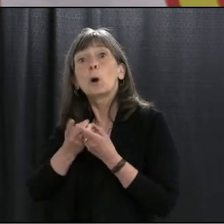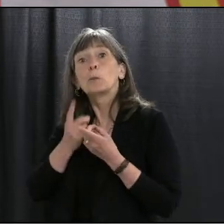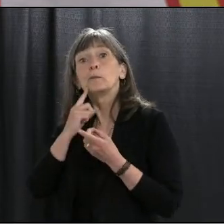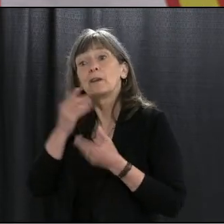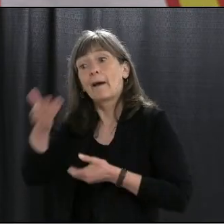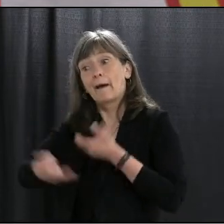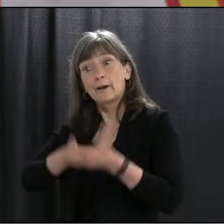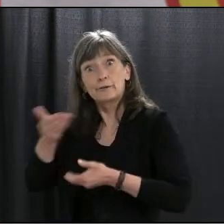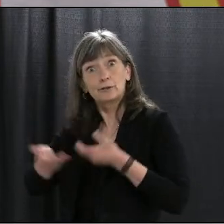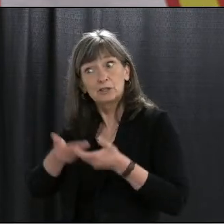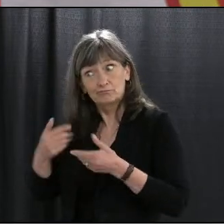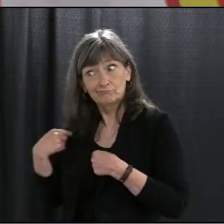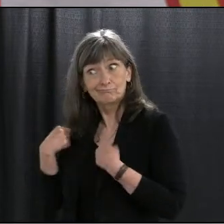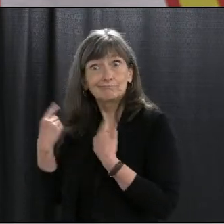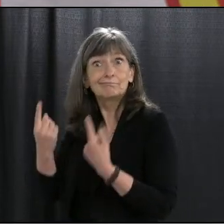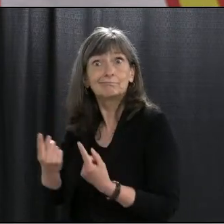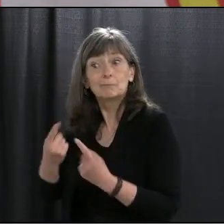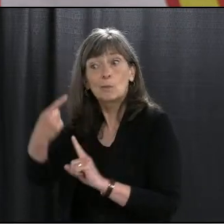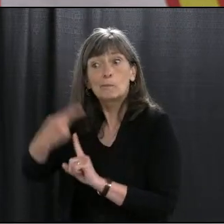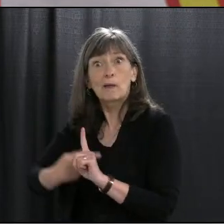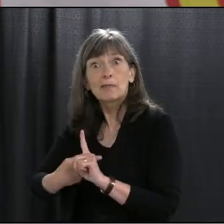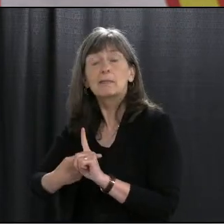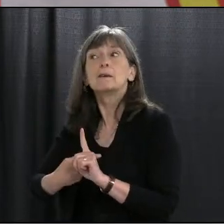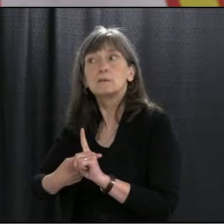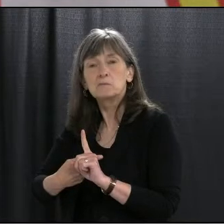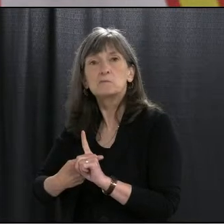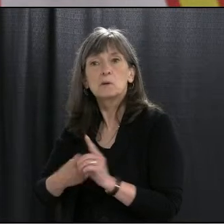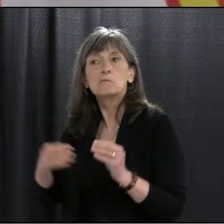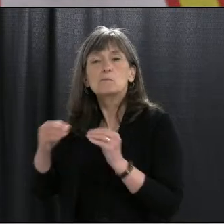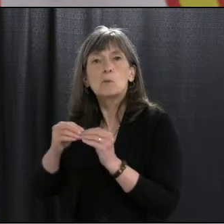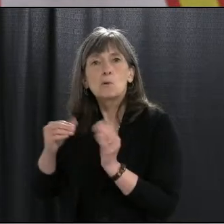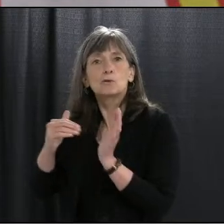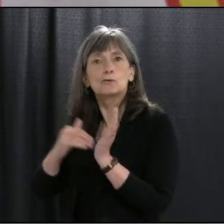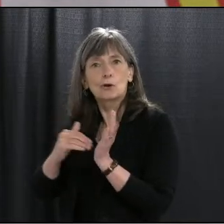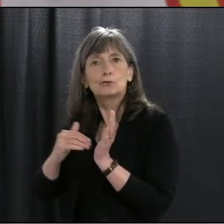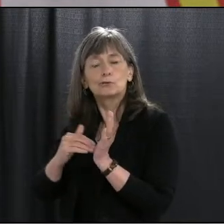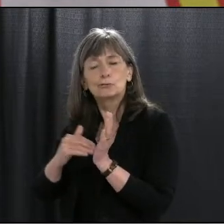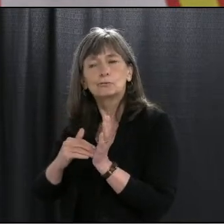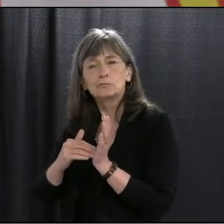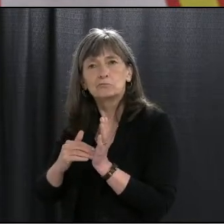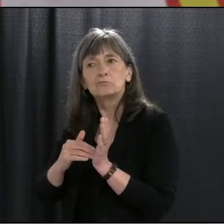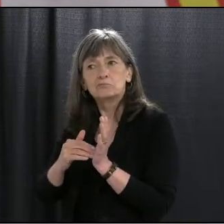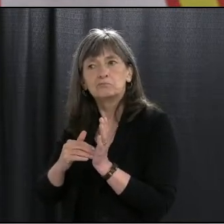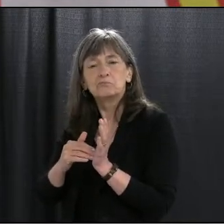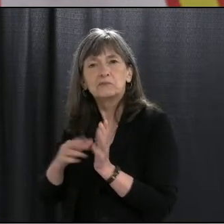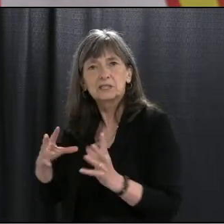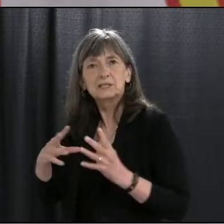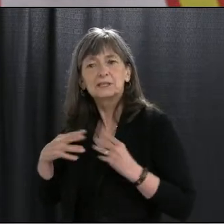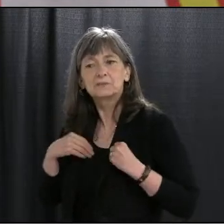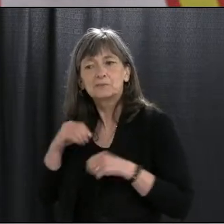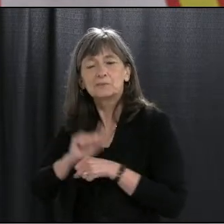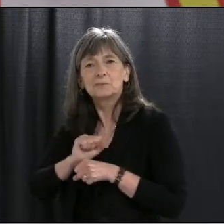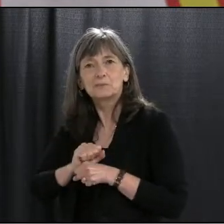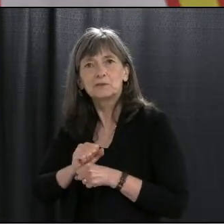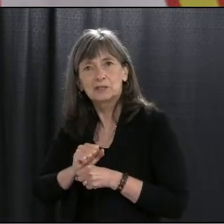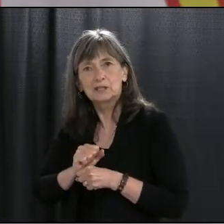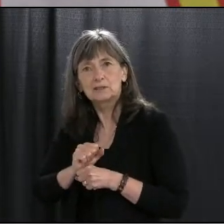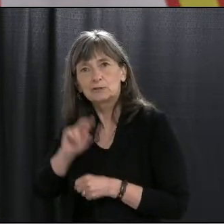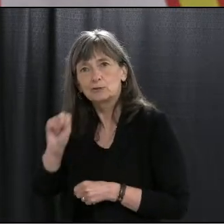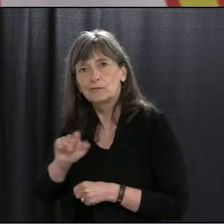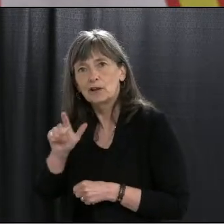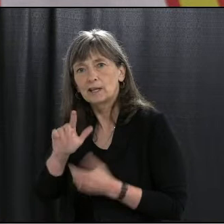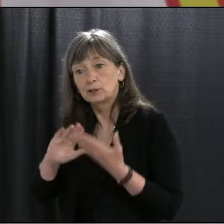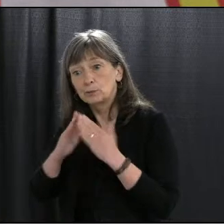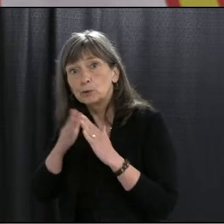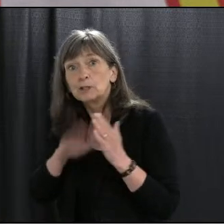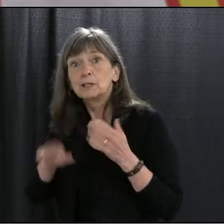initiatives, in the past month, more physicians have agreed to practice in Newfoundland and Labrador communities, including